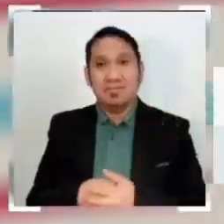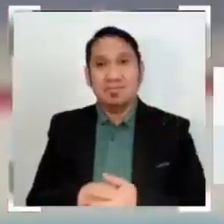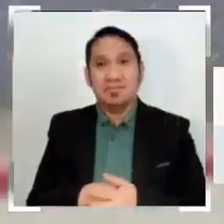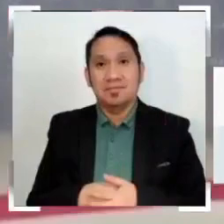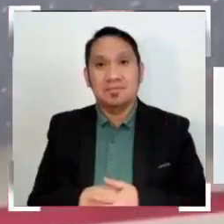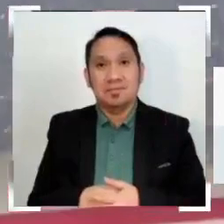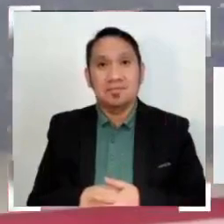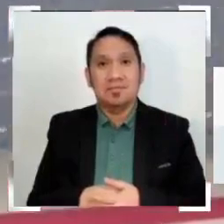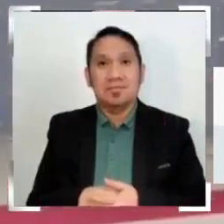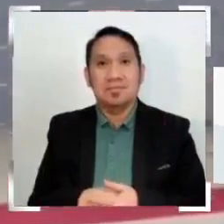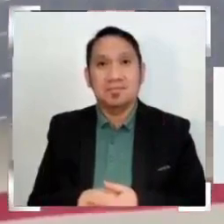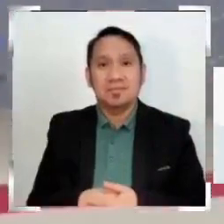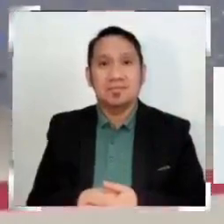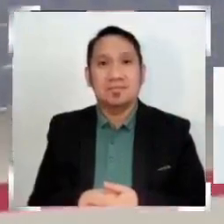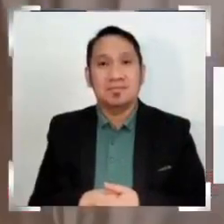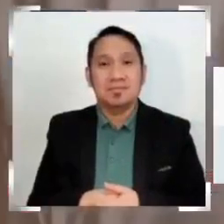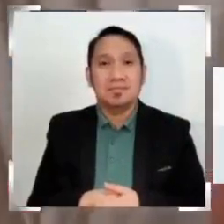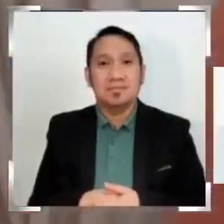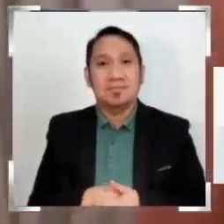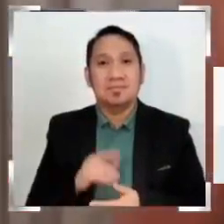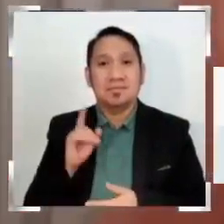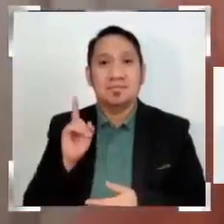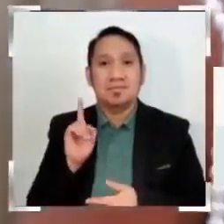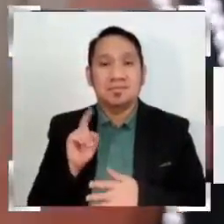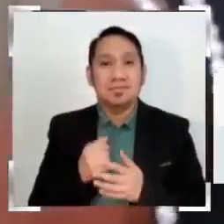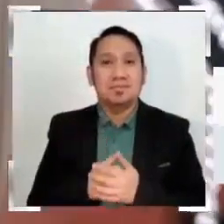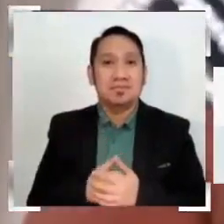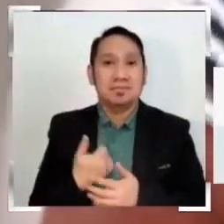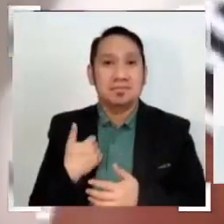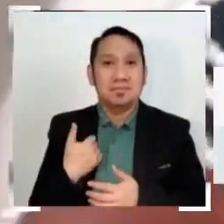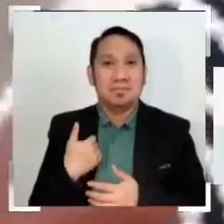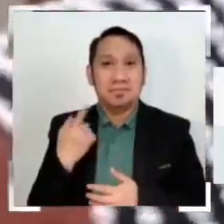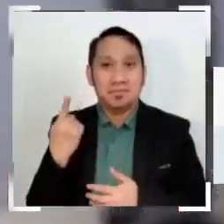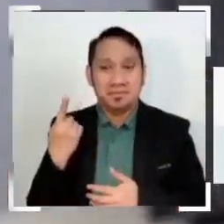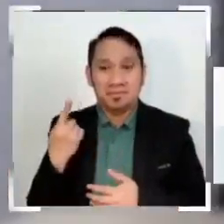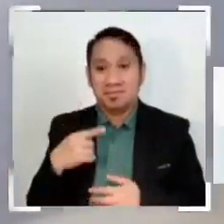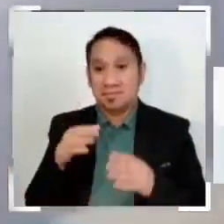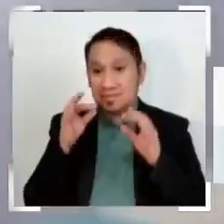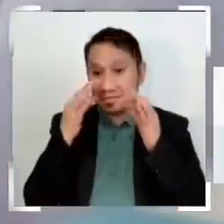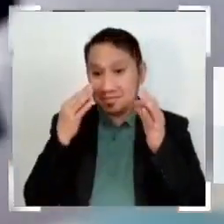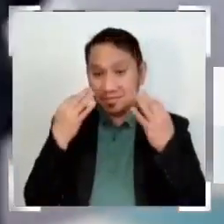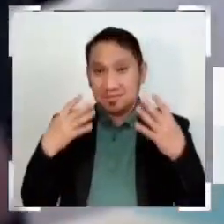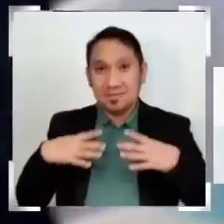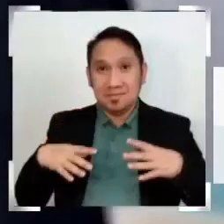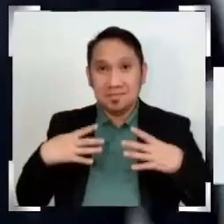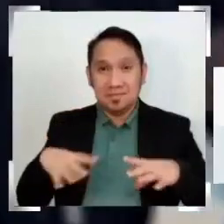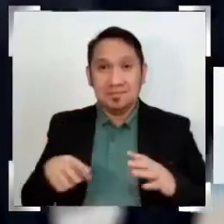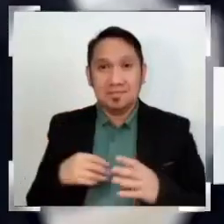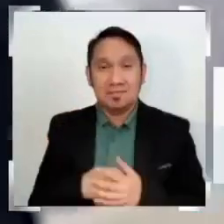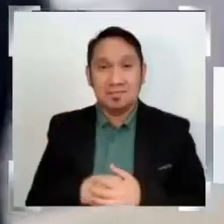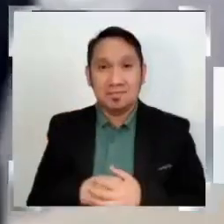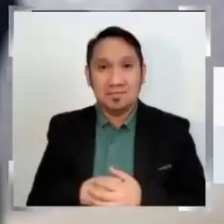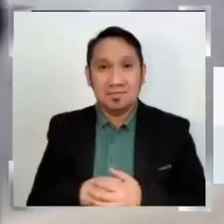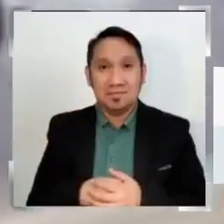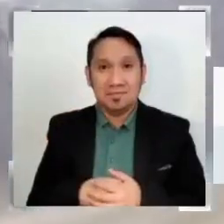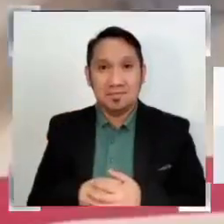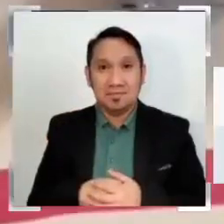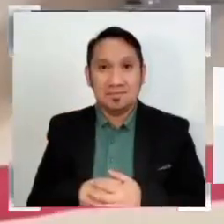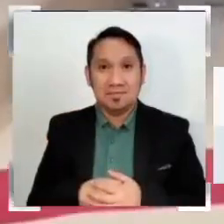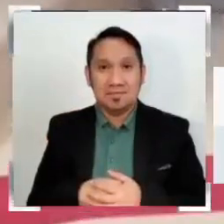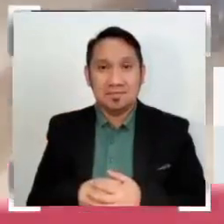si Jared Leto, suot ang isang fluffy white cat costume na homage raw sa beloved pet cat ng renowned